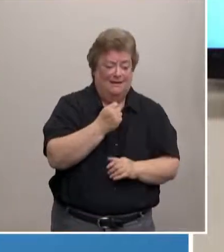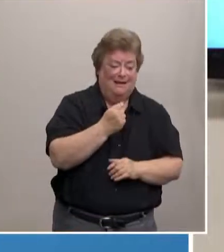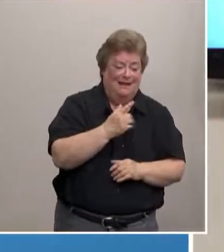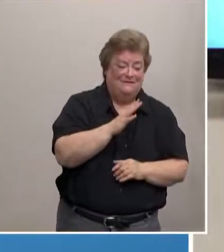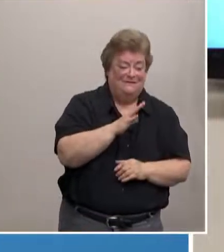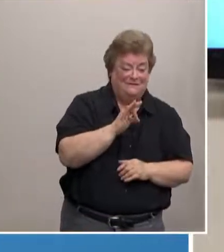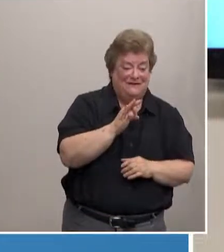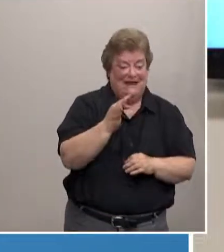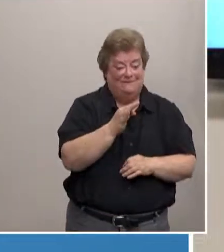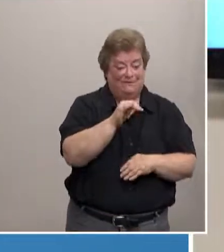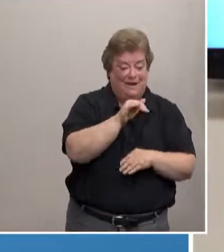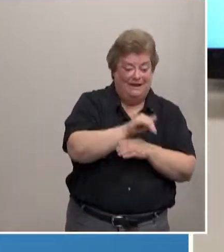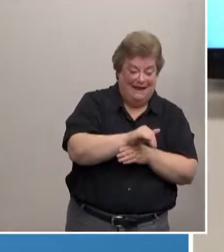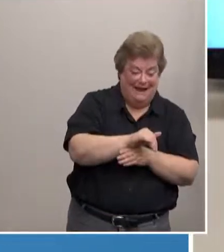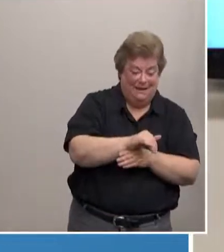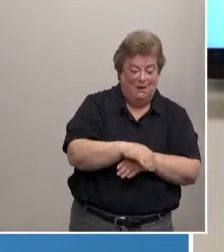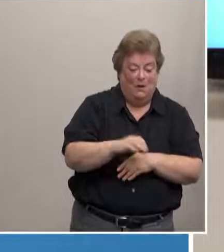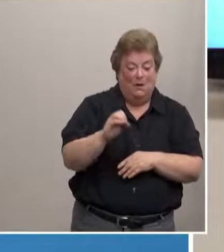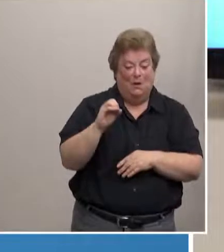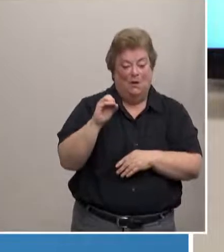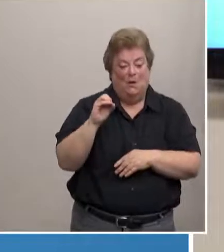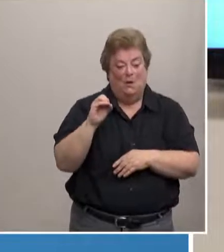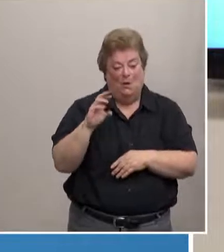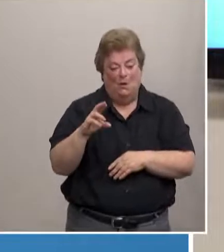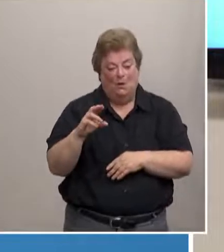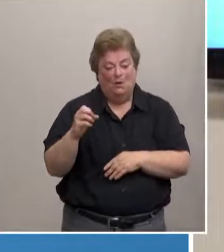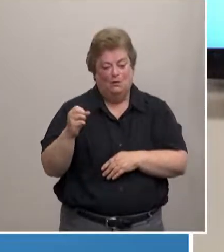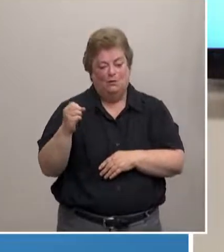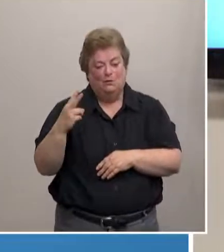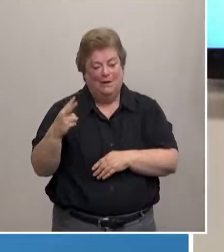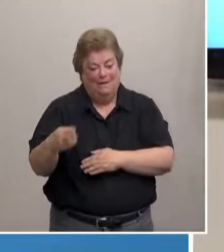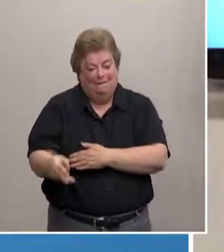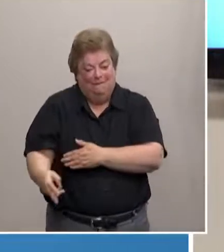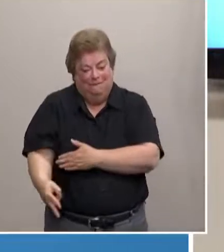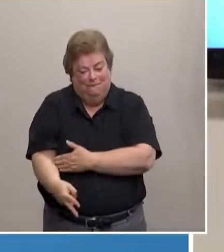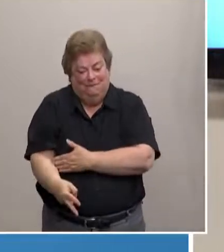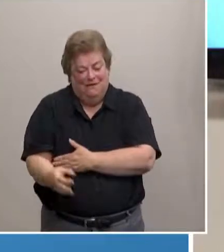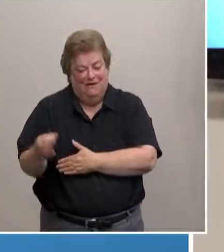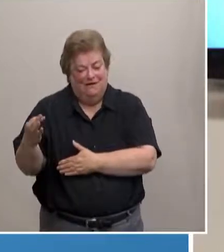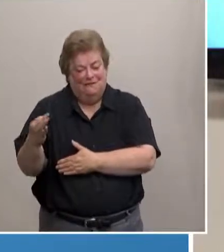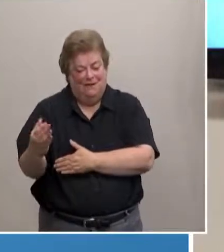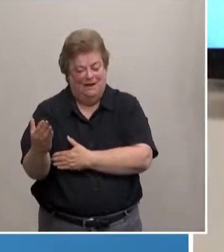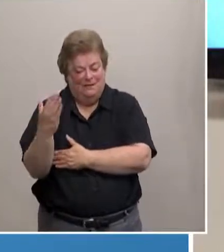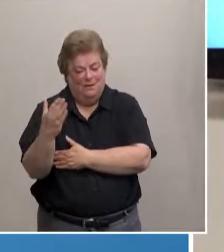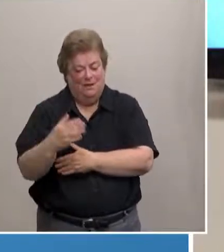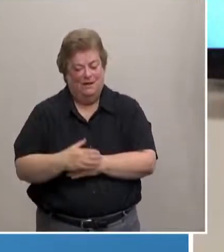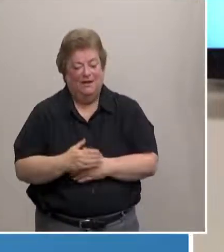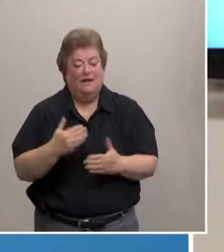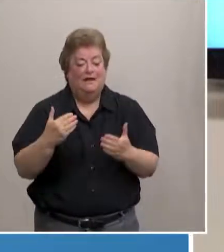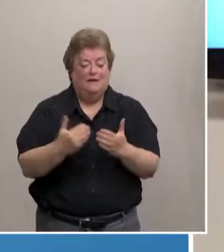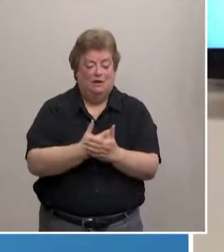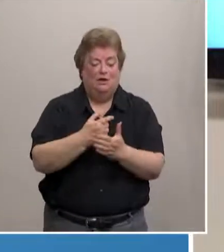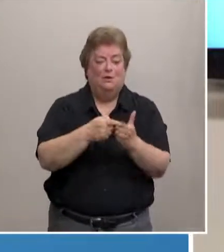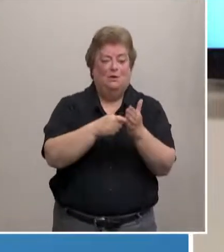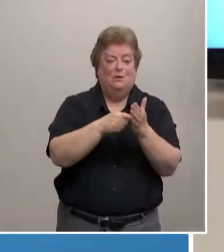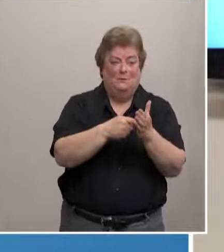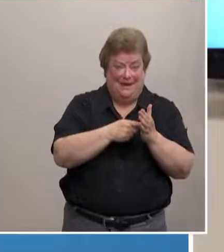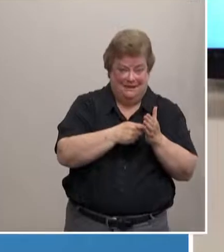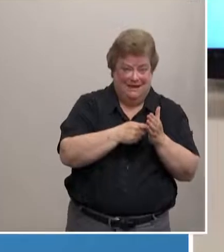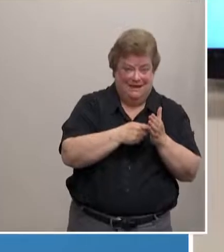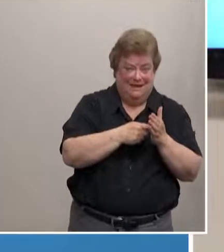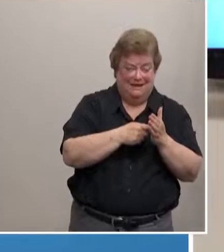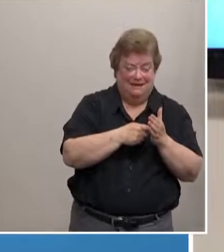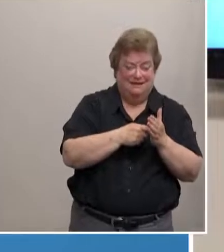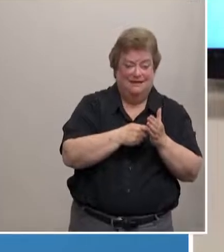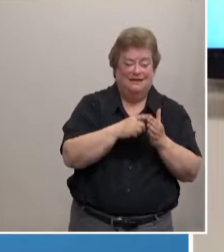is it actually like 12 a.m. Friday morning? It goes into, the new mandate goes,